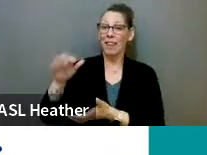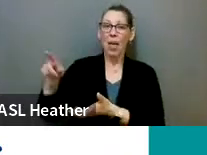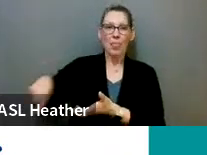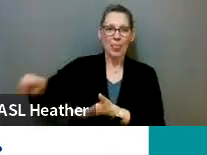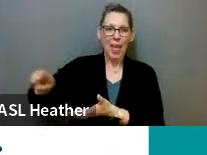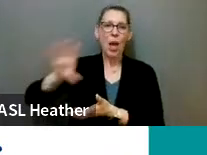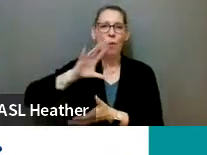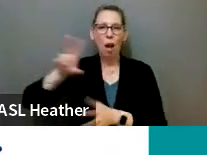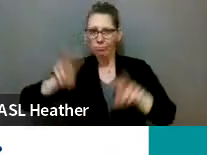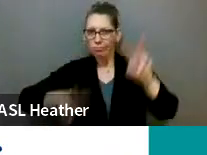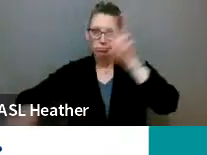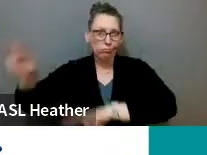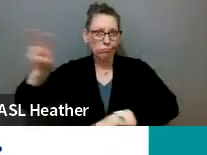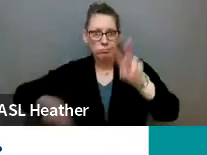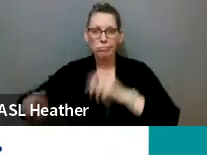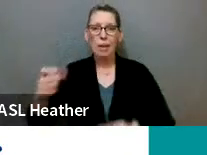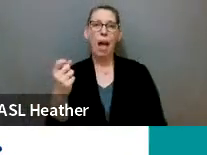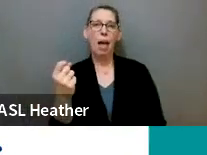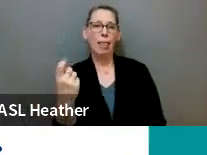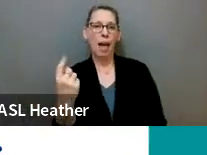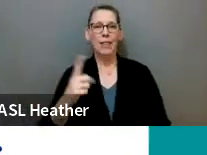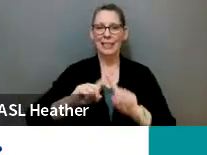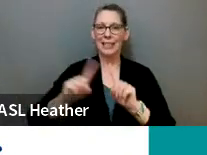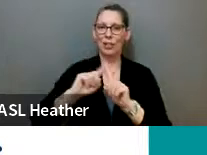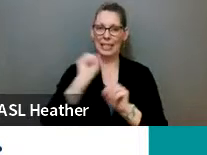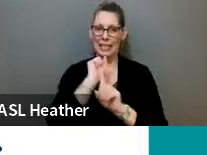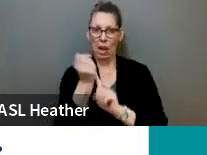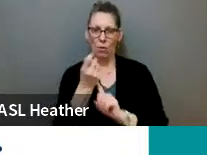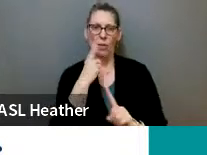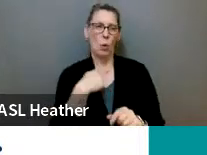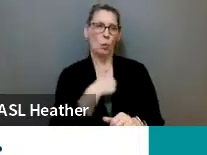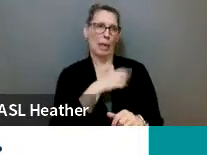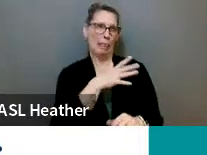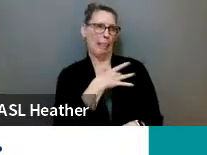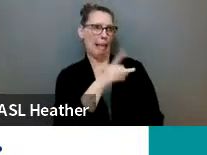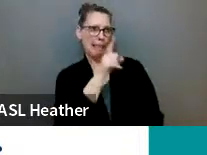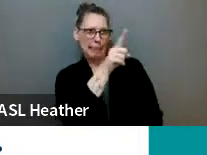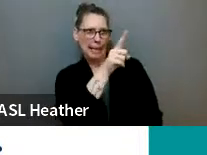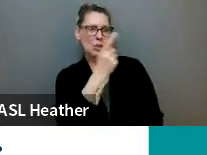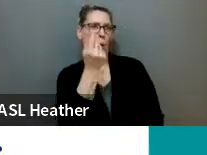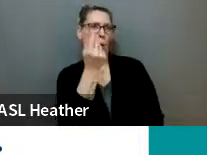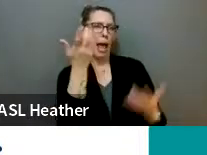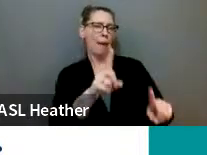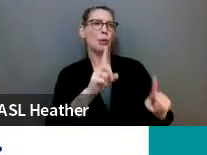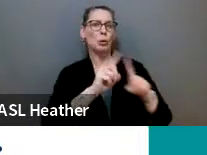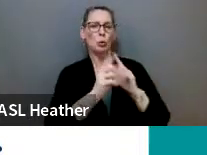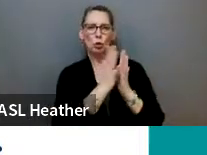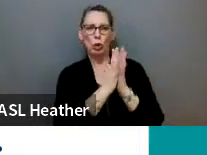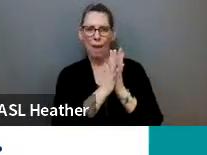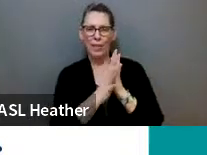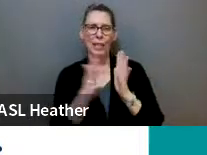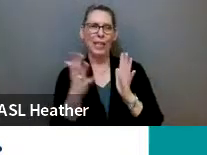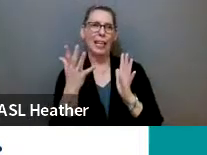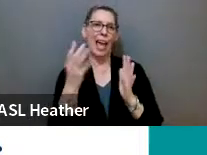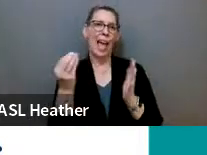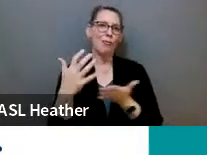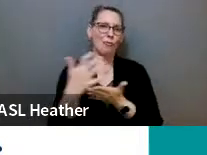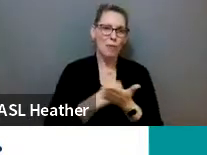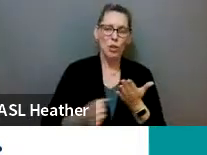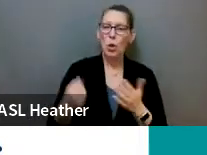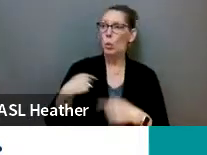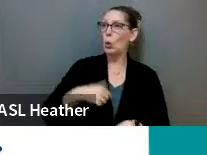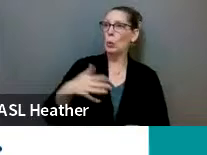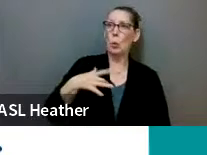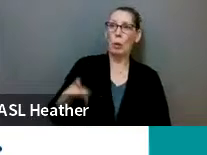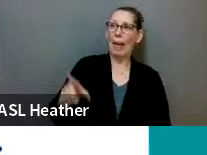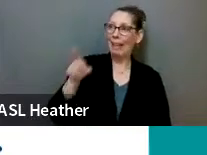at all of those 11 scenarios and say, we like this and what it does to traffic and revenue. We don't like this one because of what it